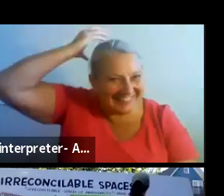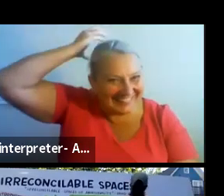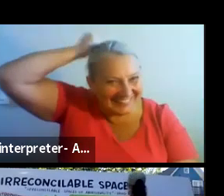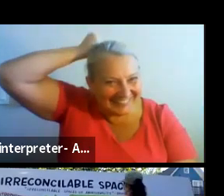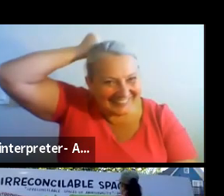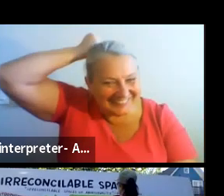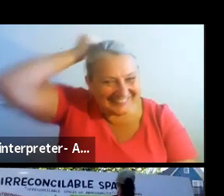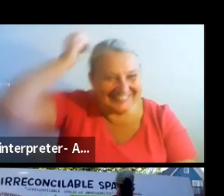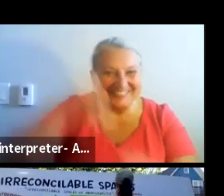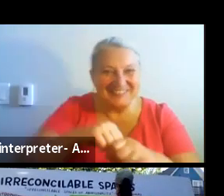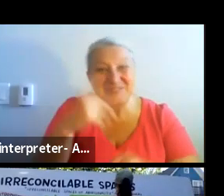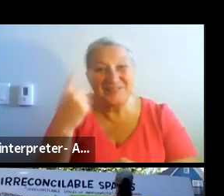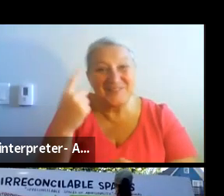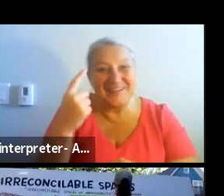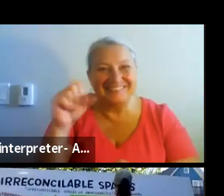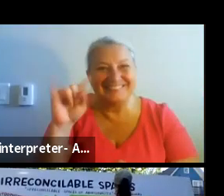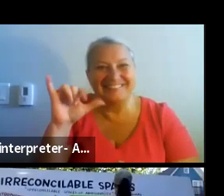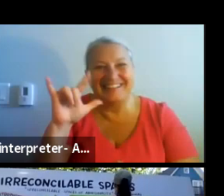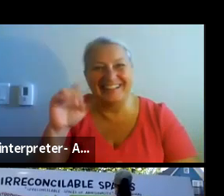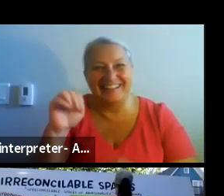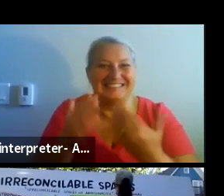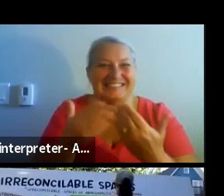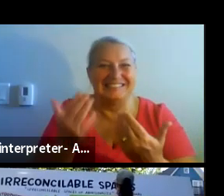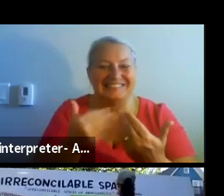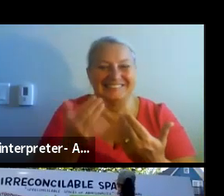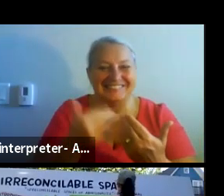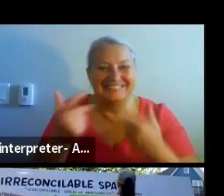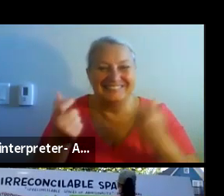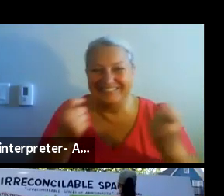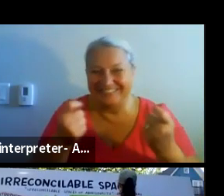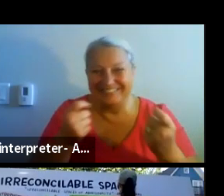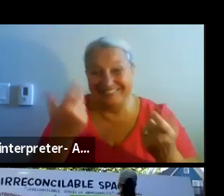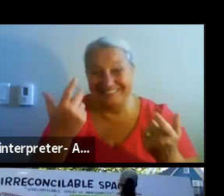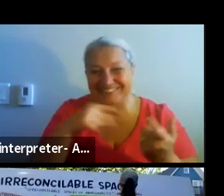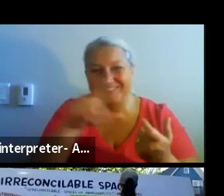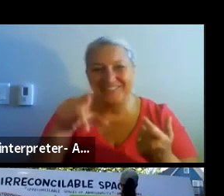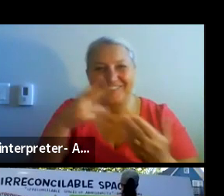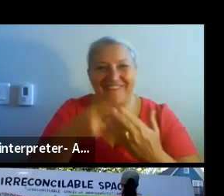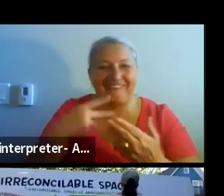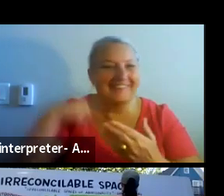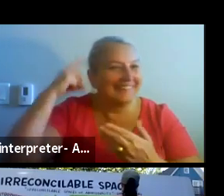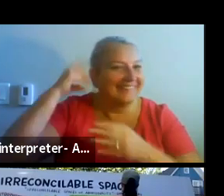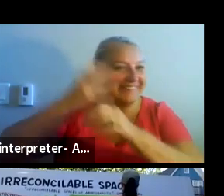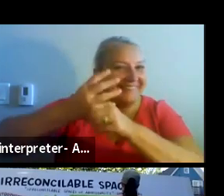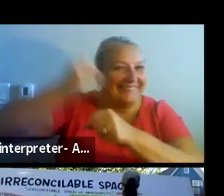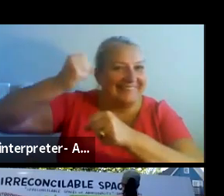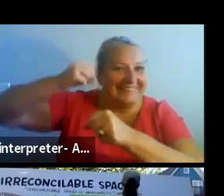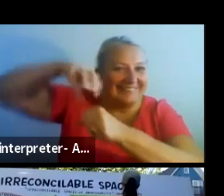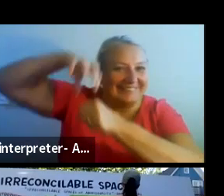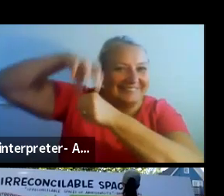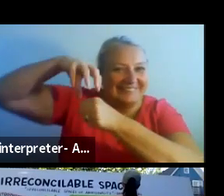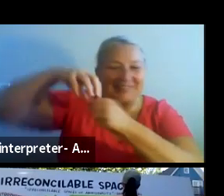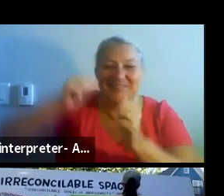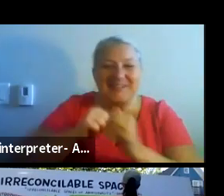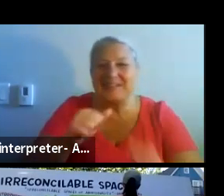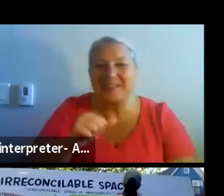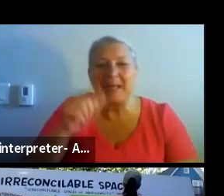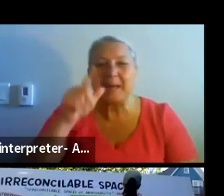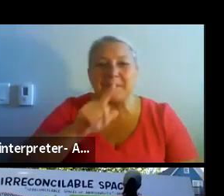hair in the one style I can manage, which is a top knot, tight top knot with a hot pink